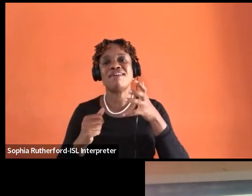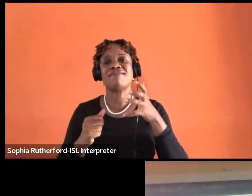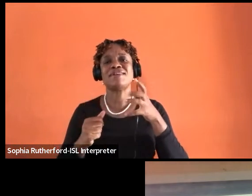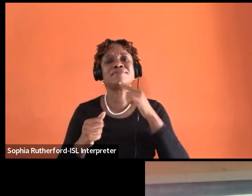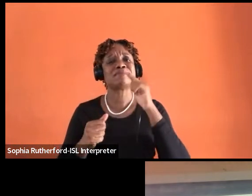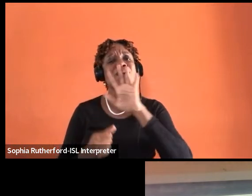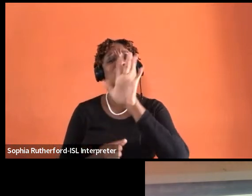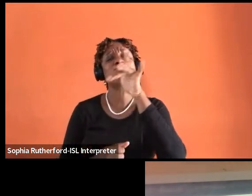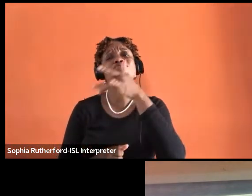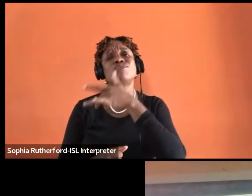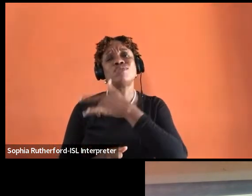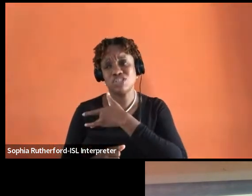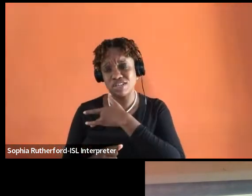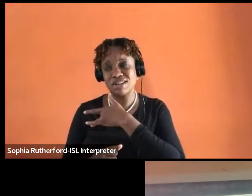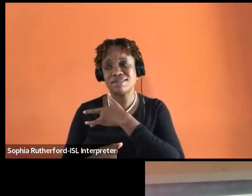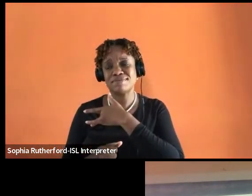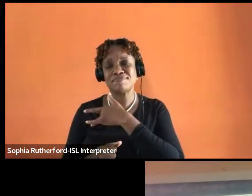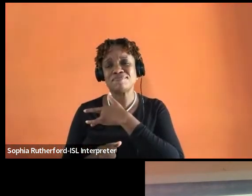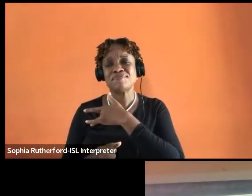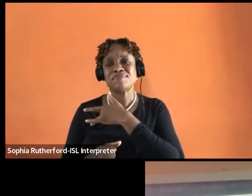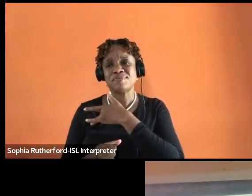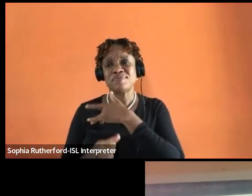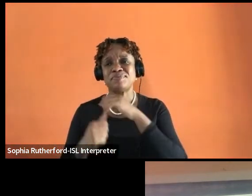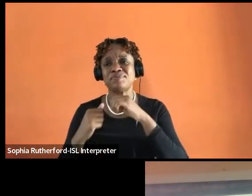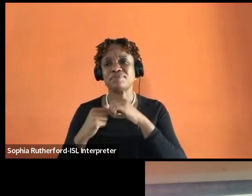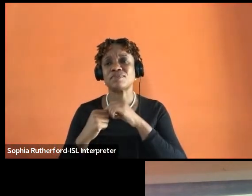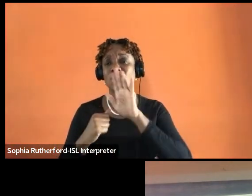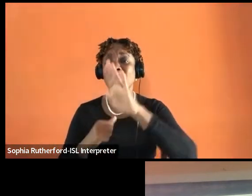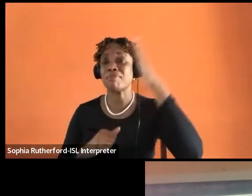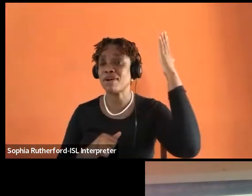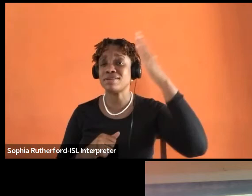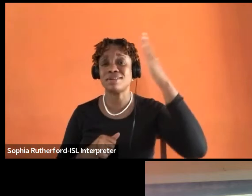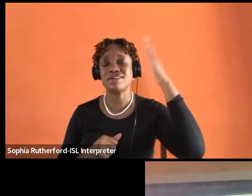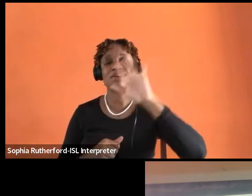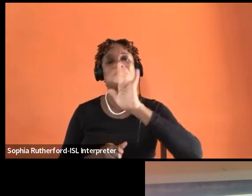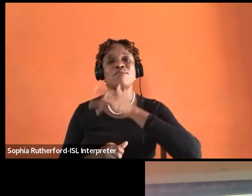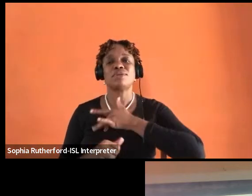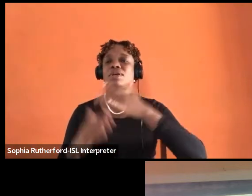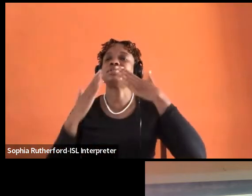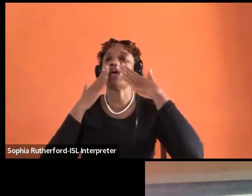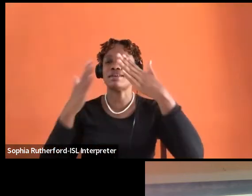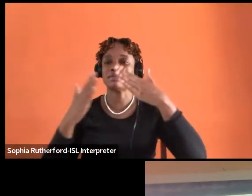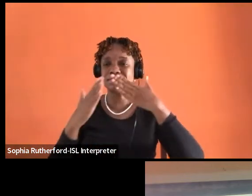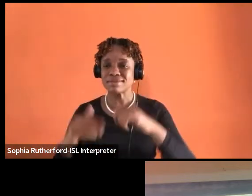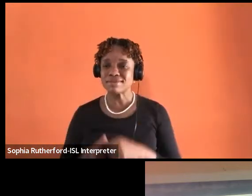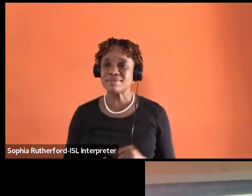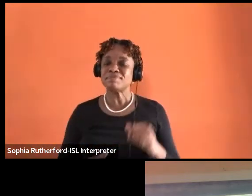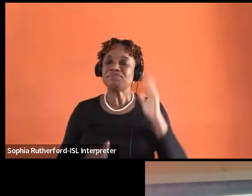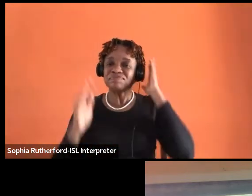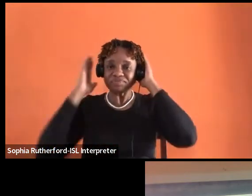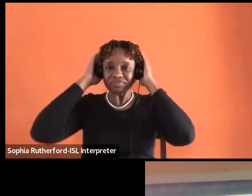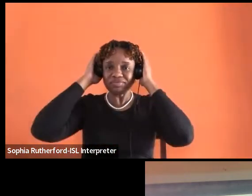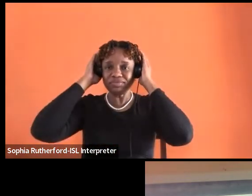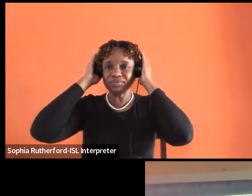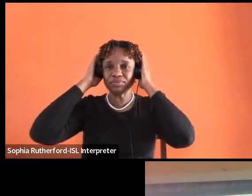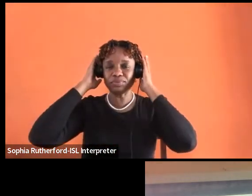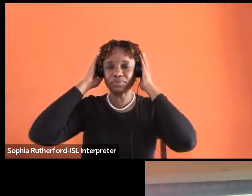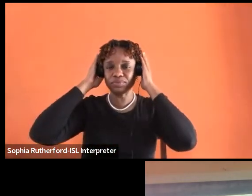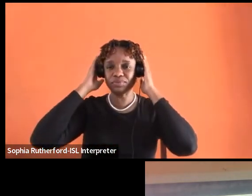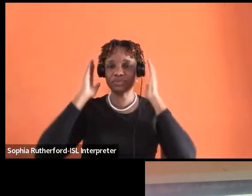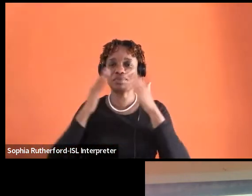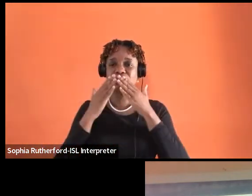this amazing presentation and to say thanks. Thank you, Mrs. Newland Martin. Thank